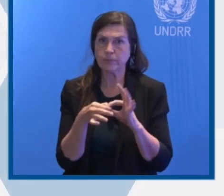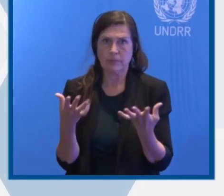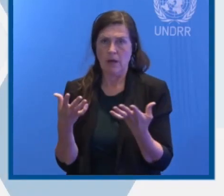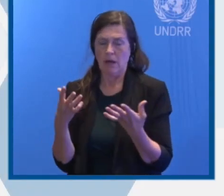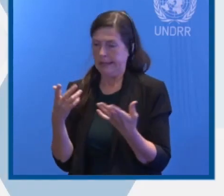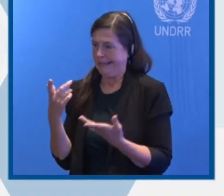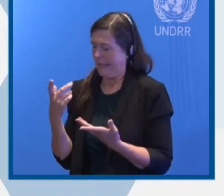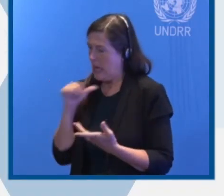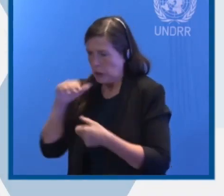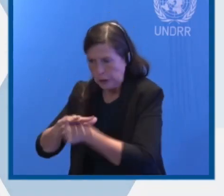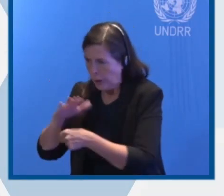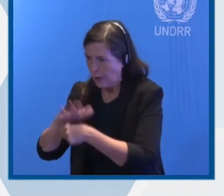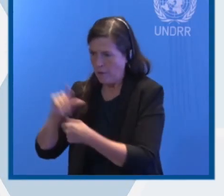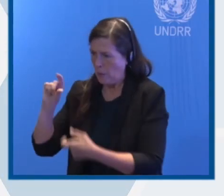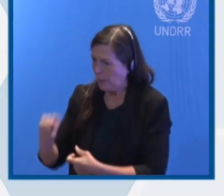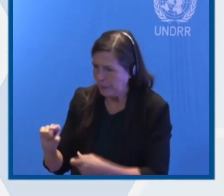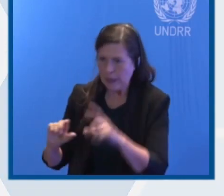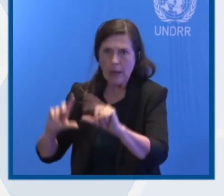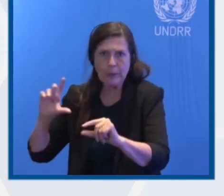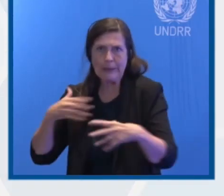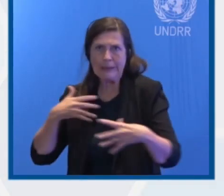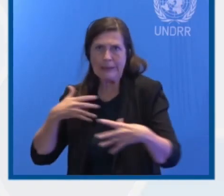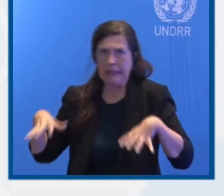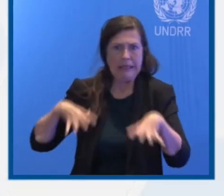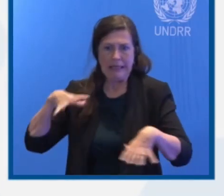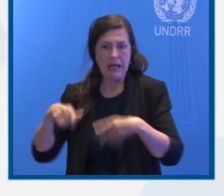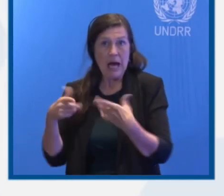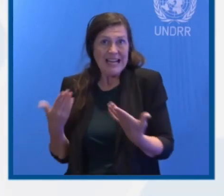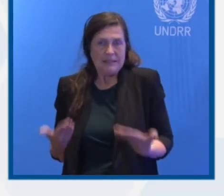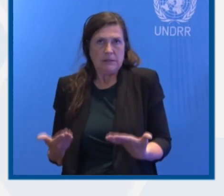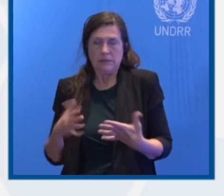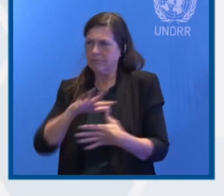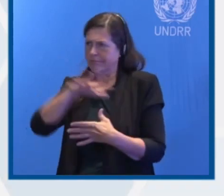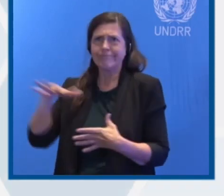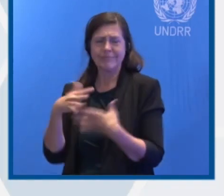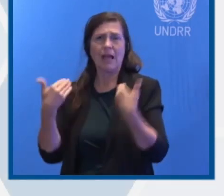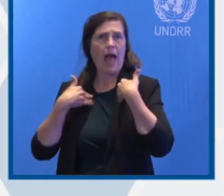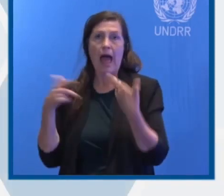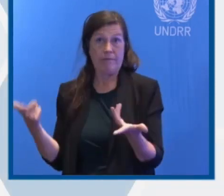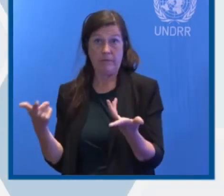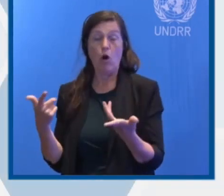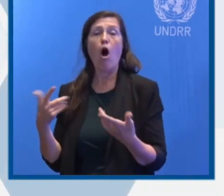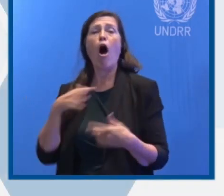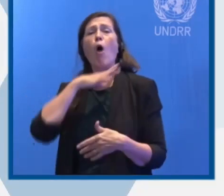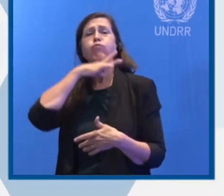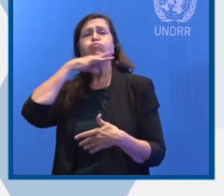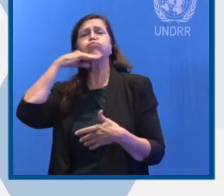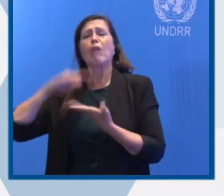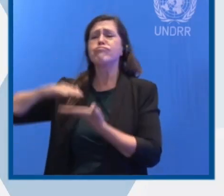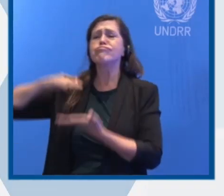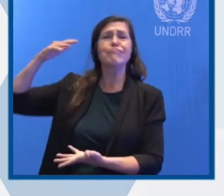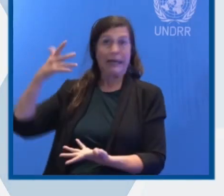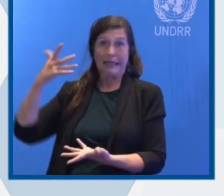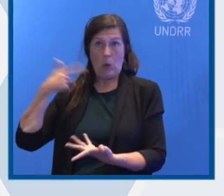and then increased emphasis on resilient infrastructure. So my question is, how do we